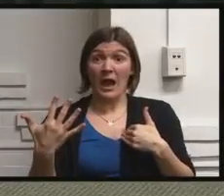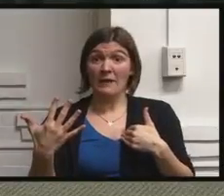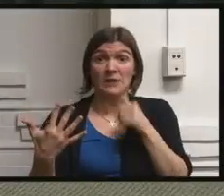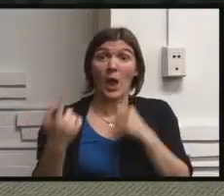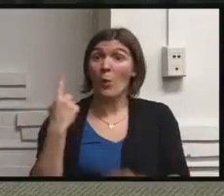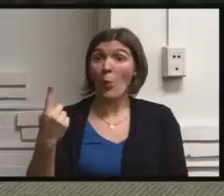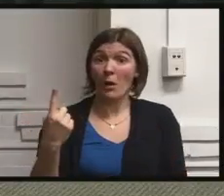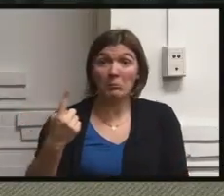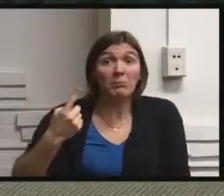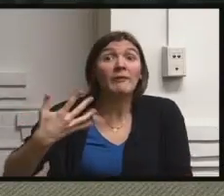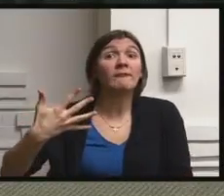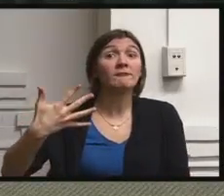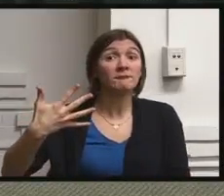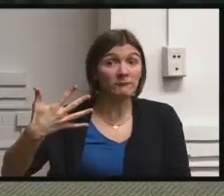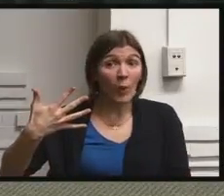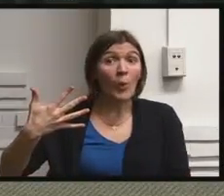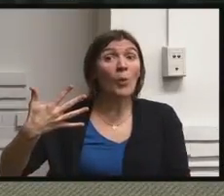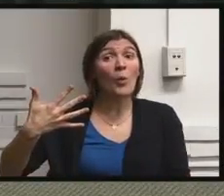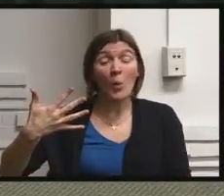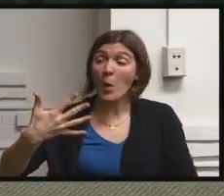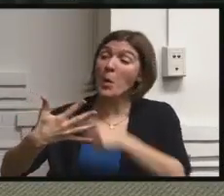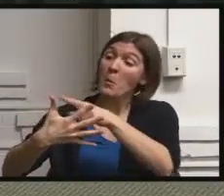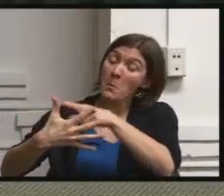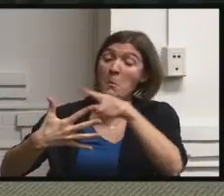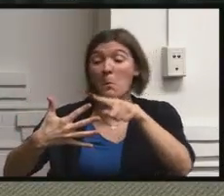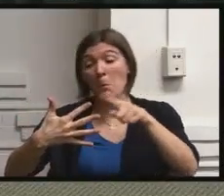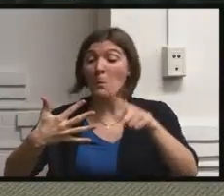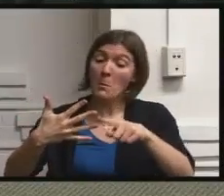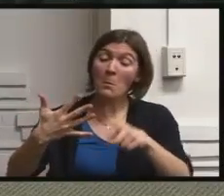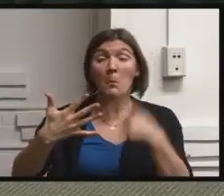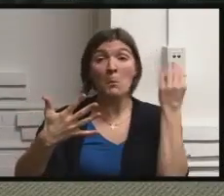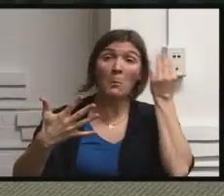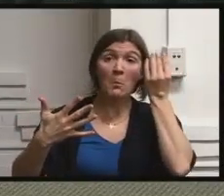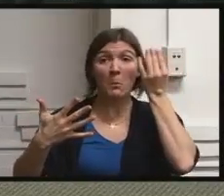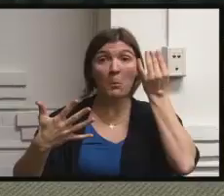that through the process that, more options were.